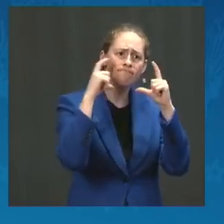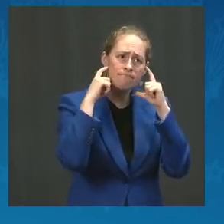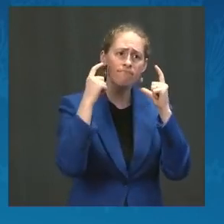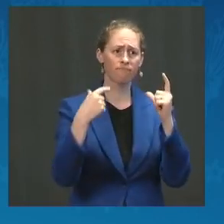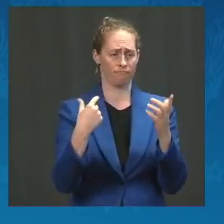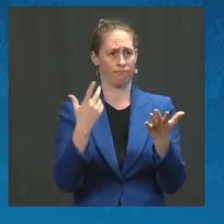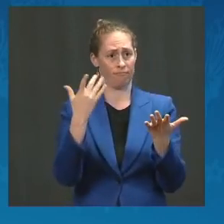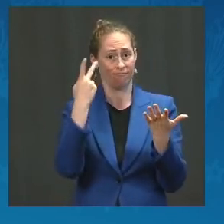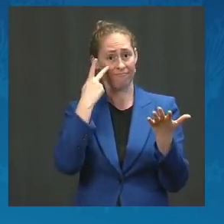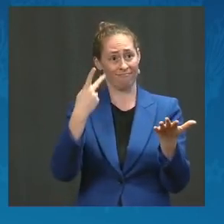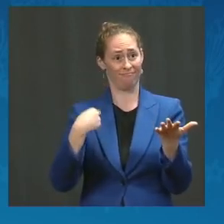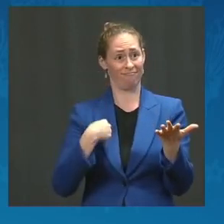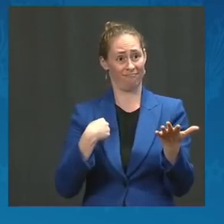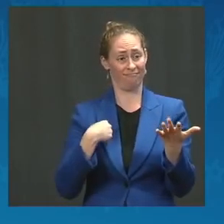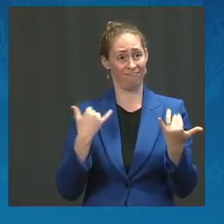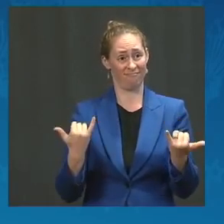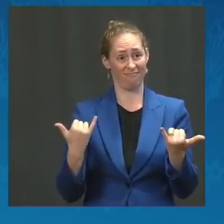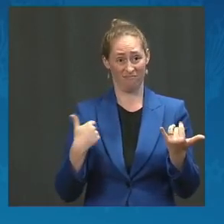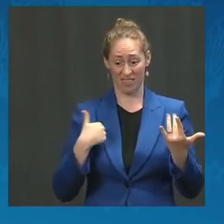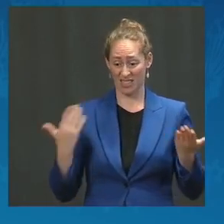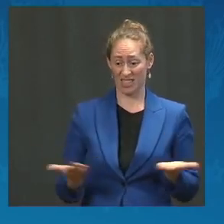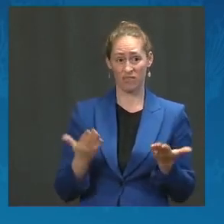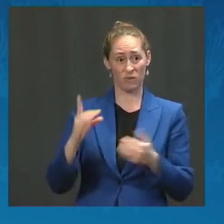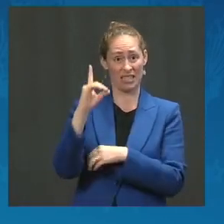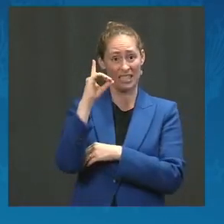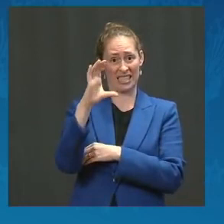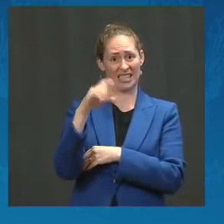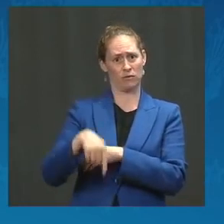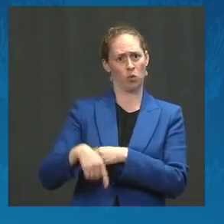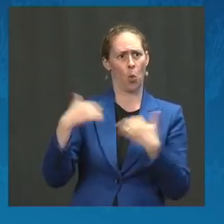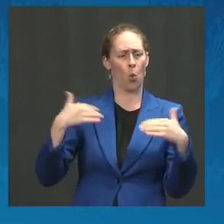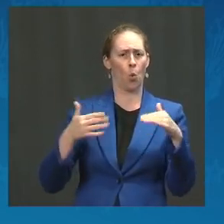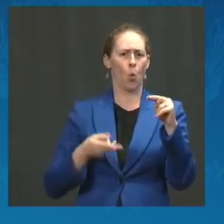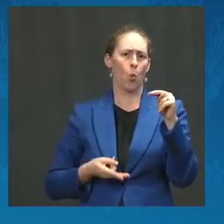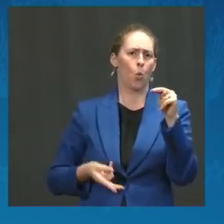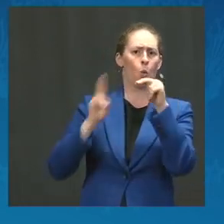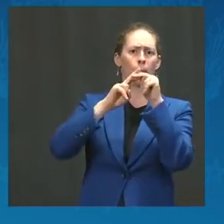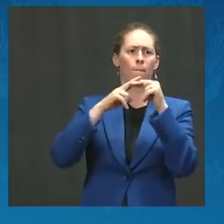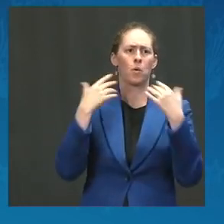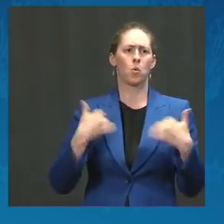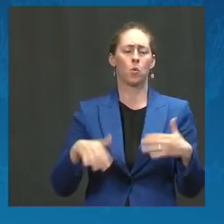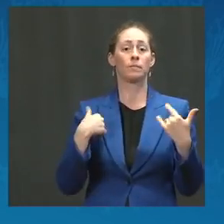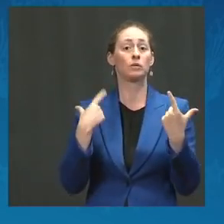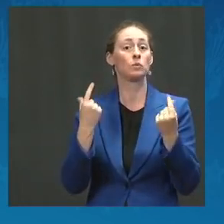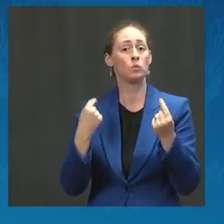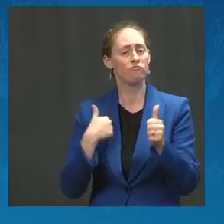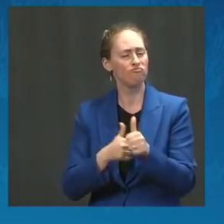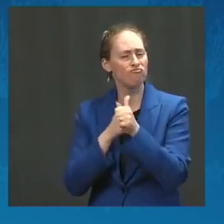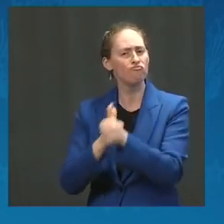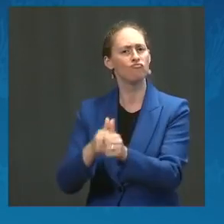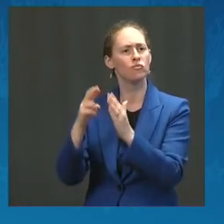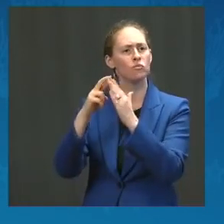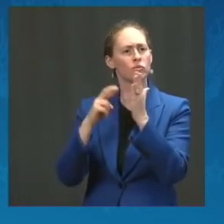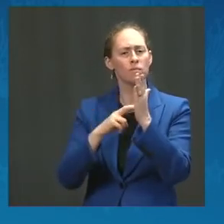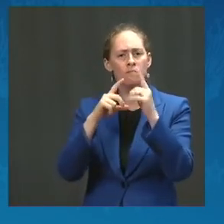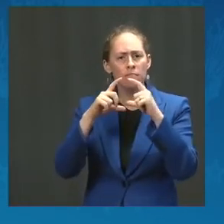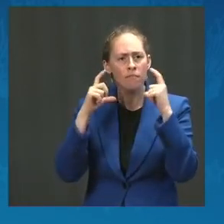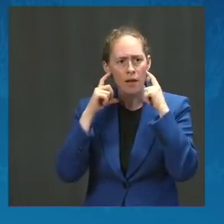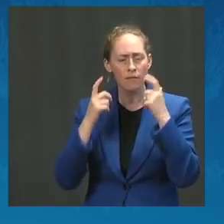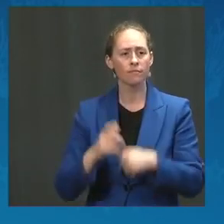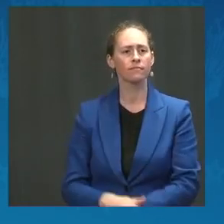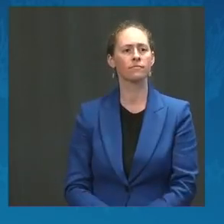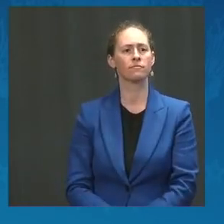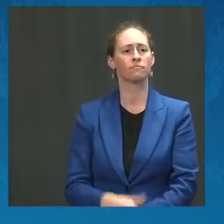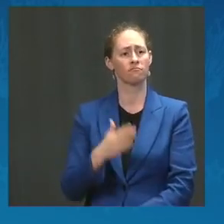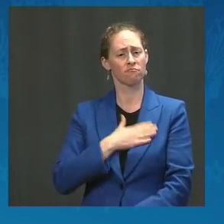because this is one of those areas in Washington. And at my decision, in my direction, all